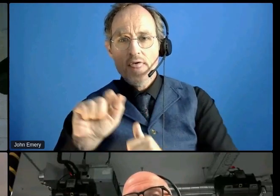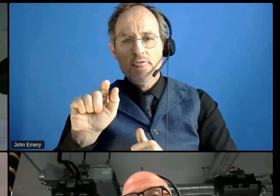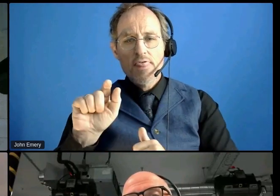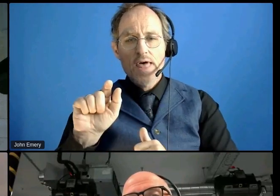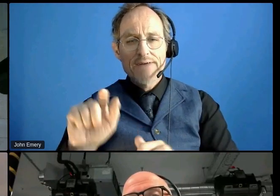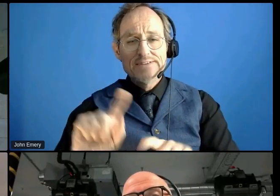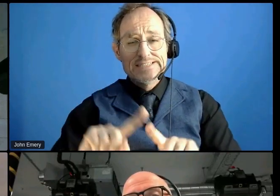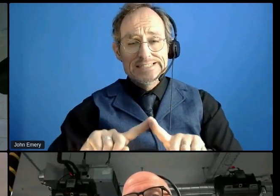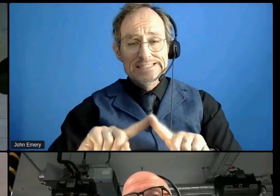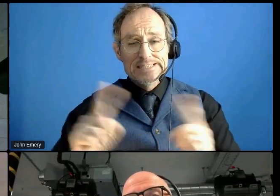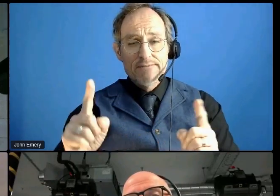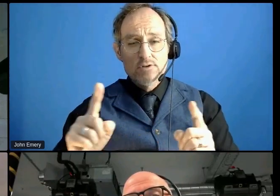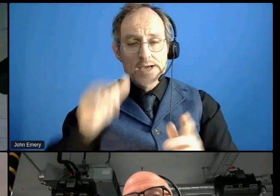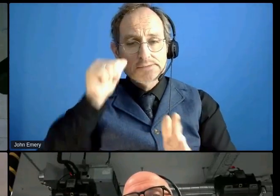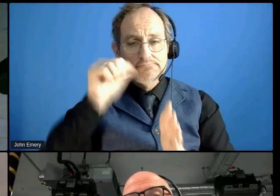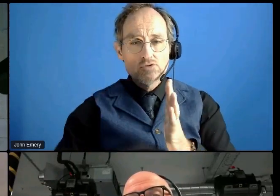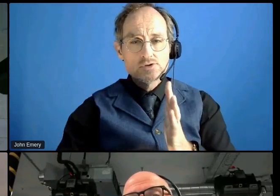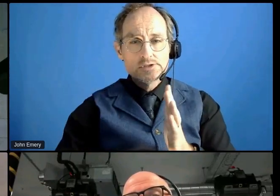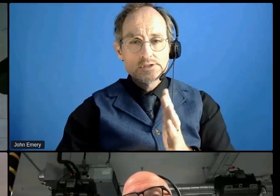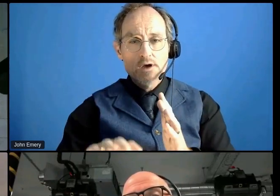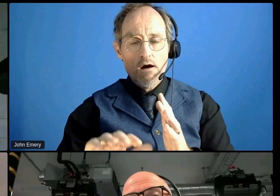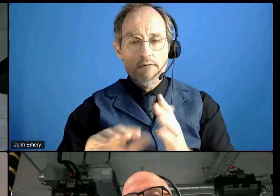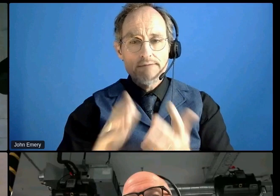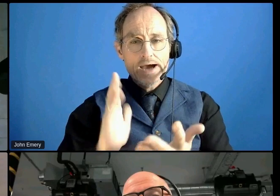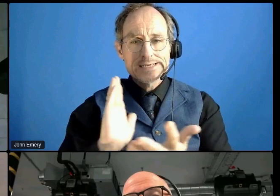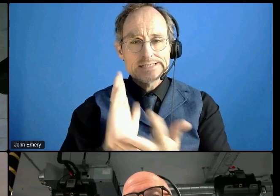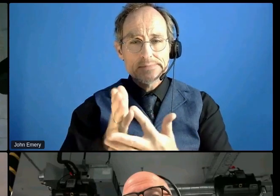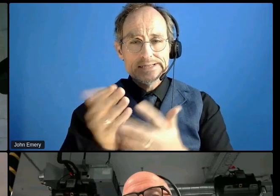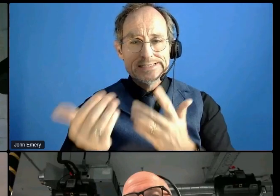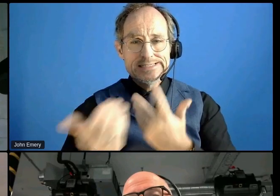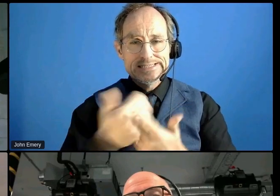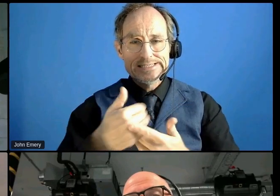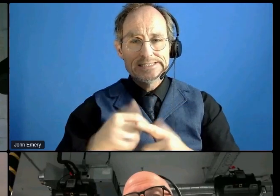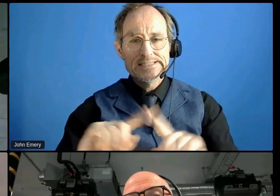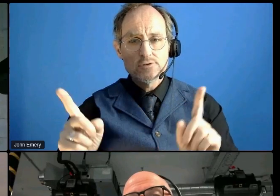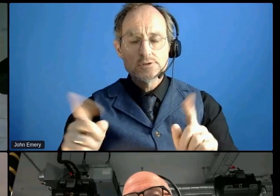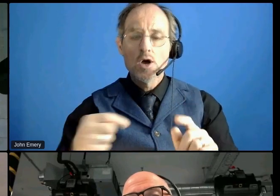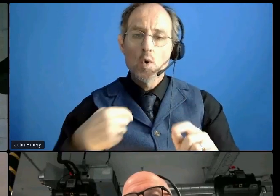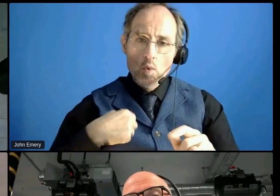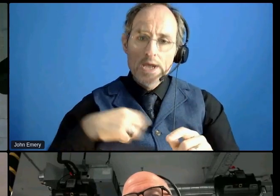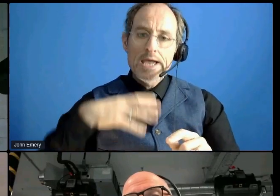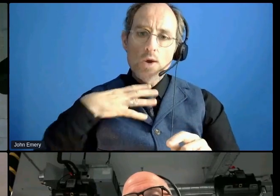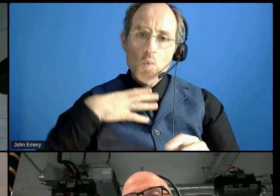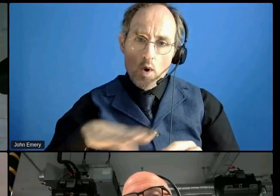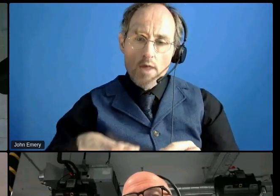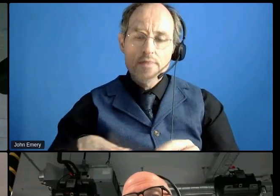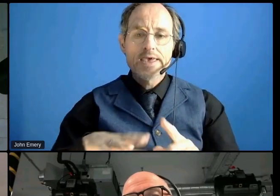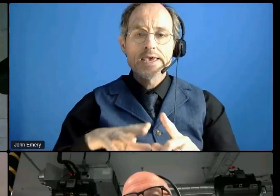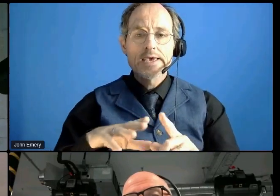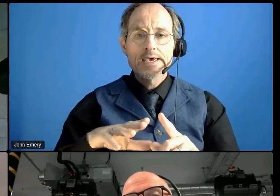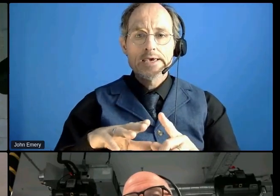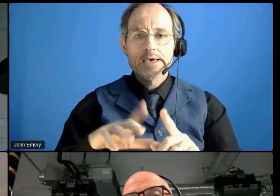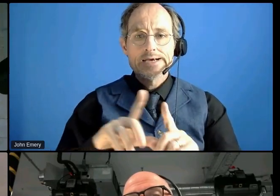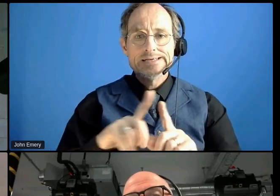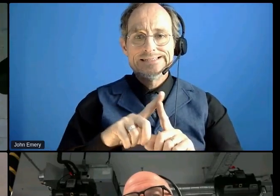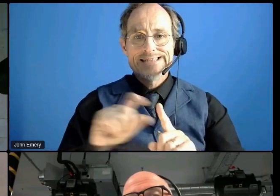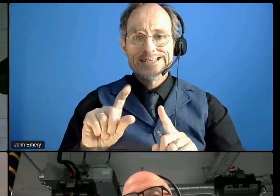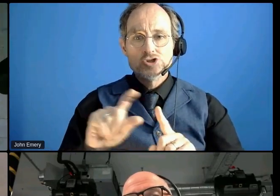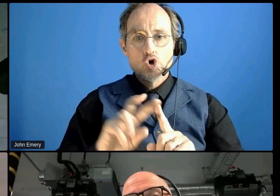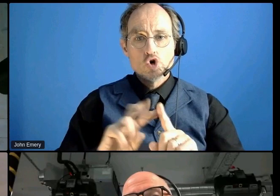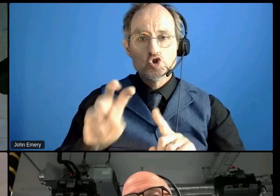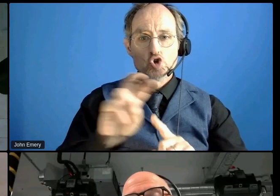realized our brand color palette, which was lovely and colorful, actually it was causing us quite a few